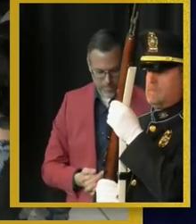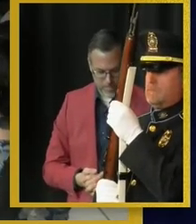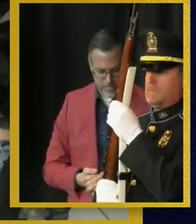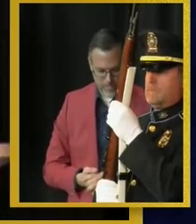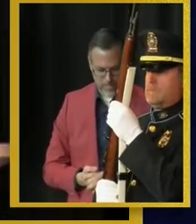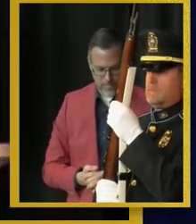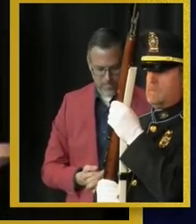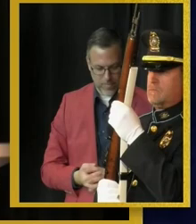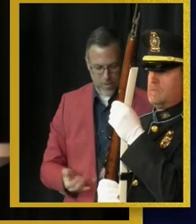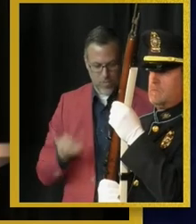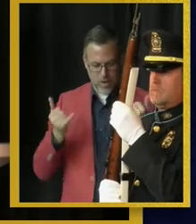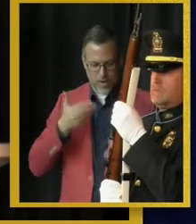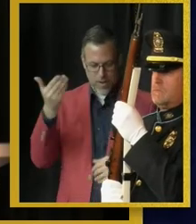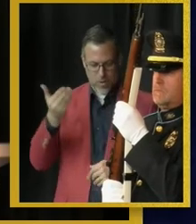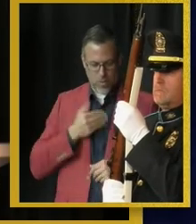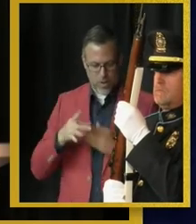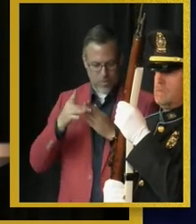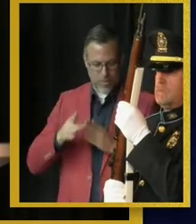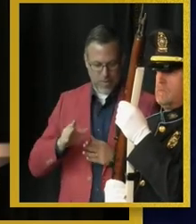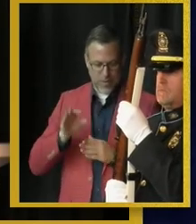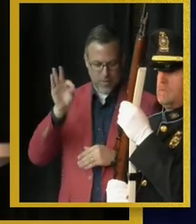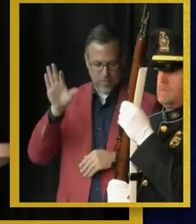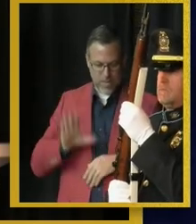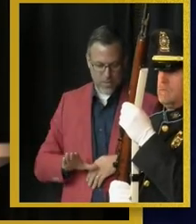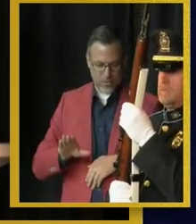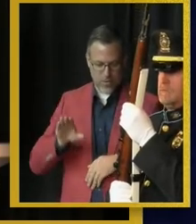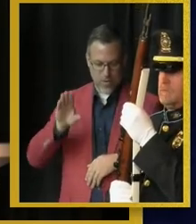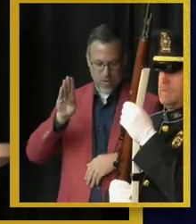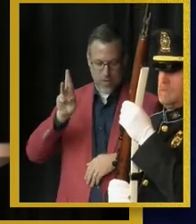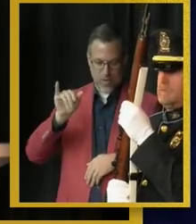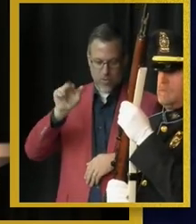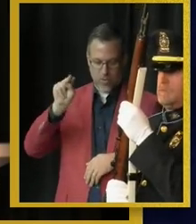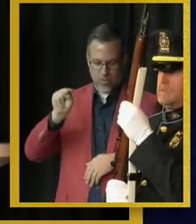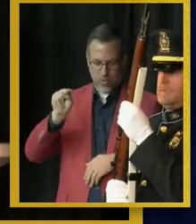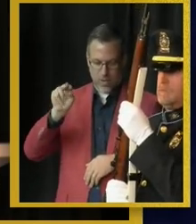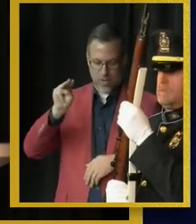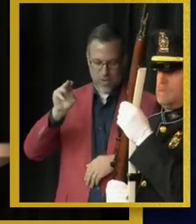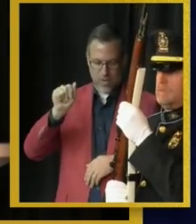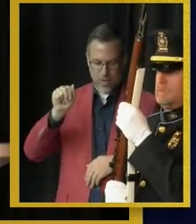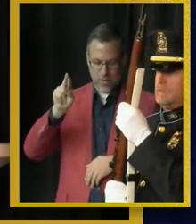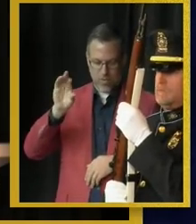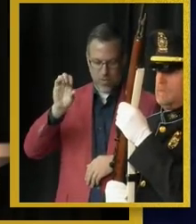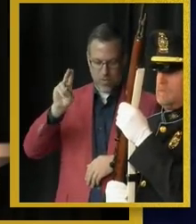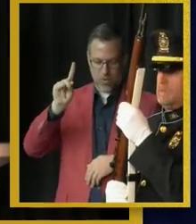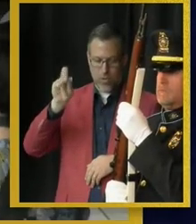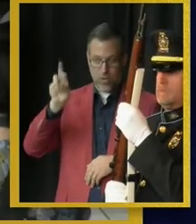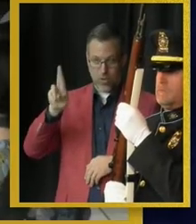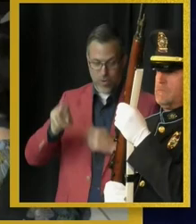At this time, please welcome lead pastor of Bellevue United Methodist Church, Pastor Brian Marcoulier.